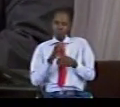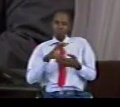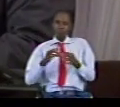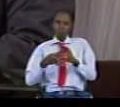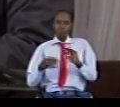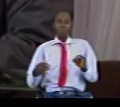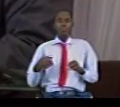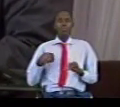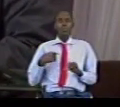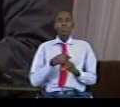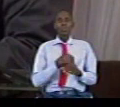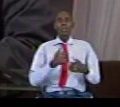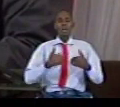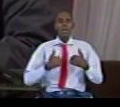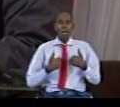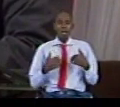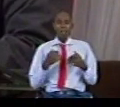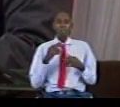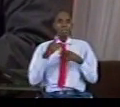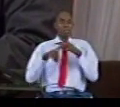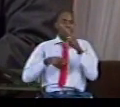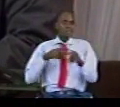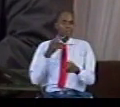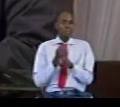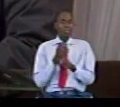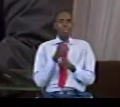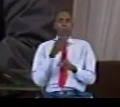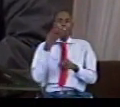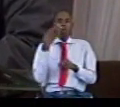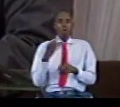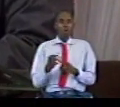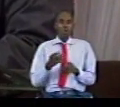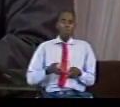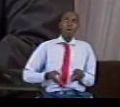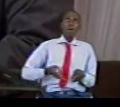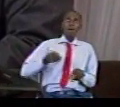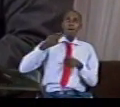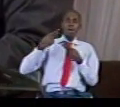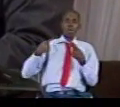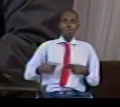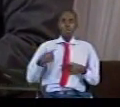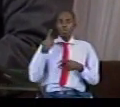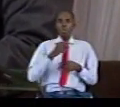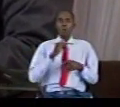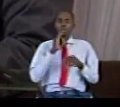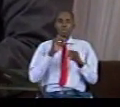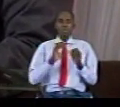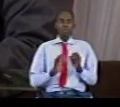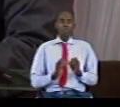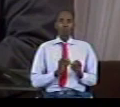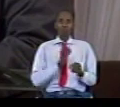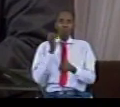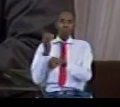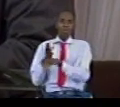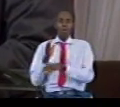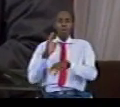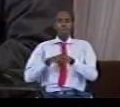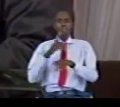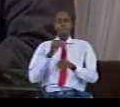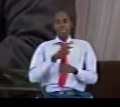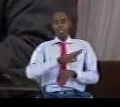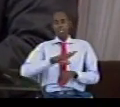have such an high priest who is set on the right hand of the throne of